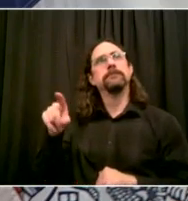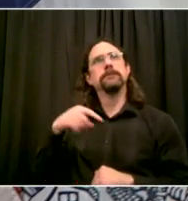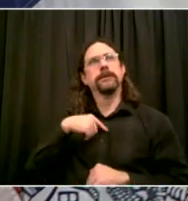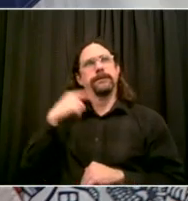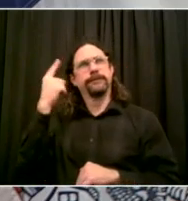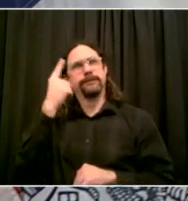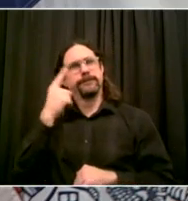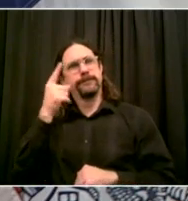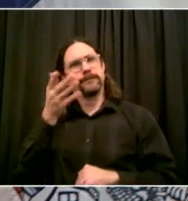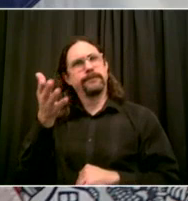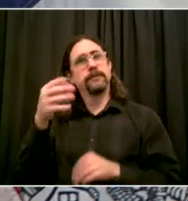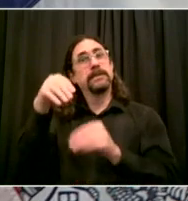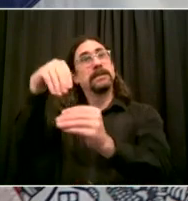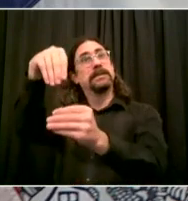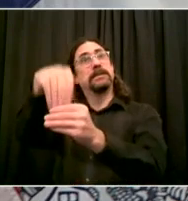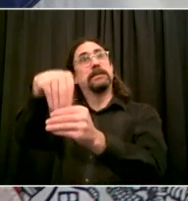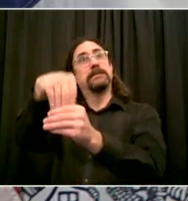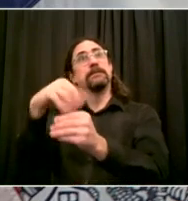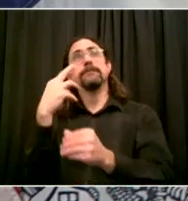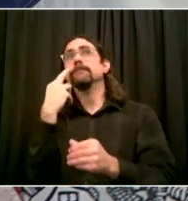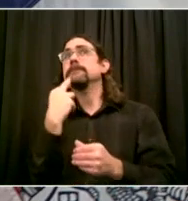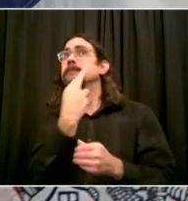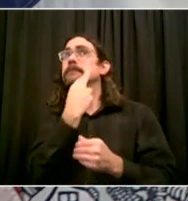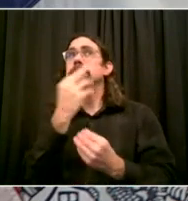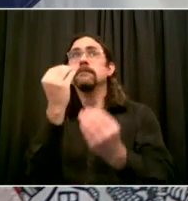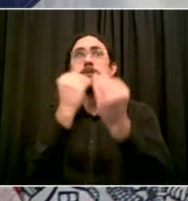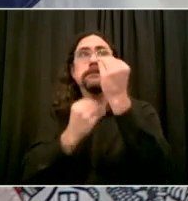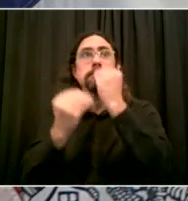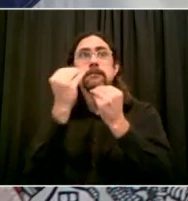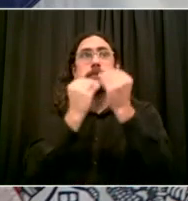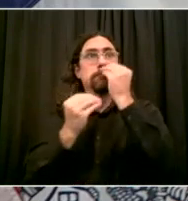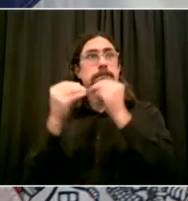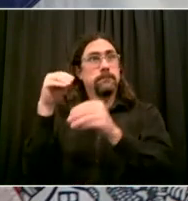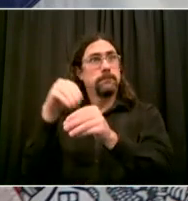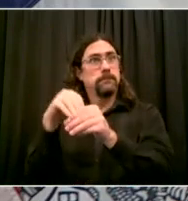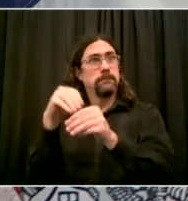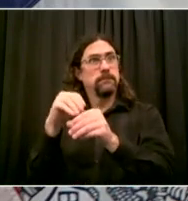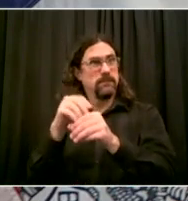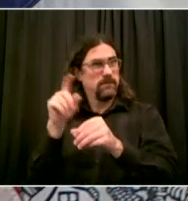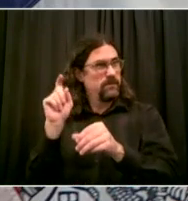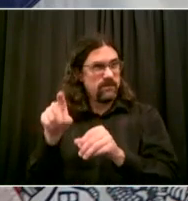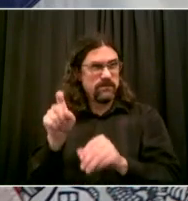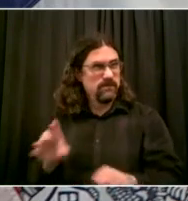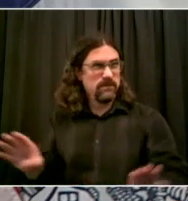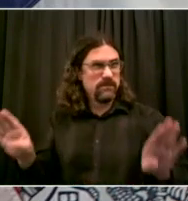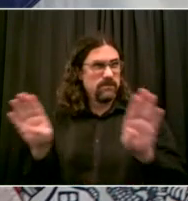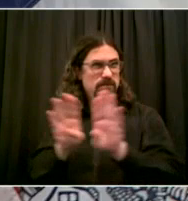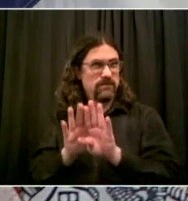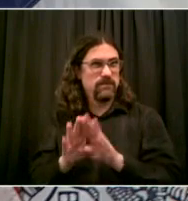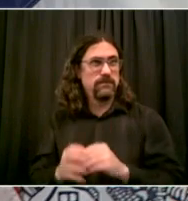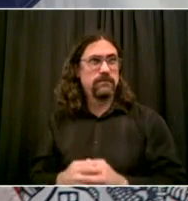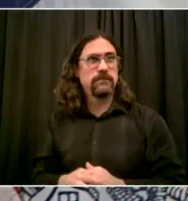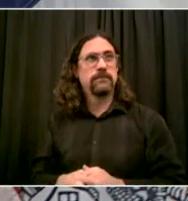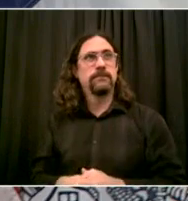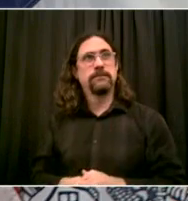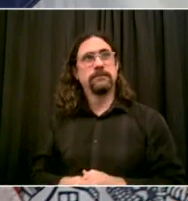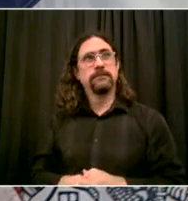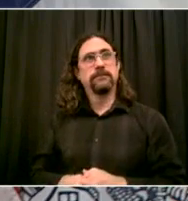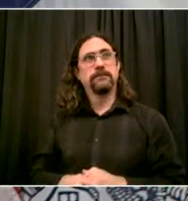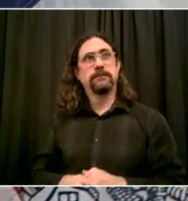on the 7-day average, which we now are. I know it's not your final decision, but is that going to happen? Are you going to try to make that